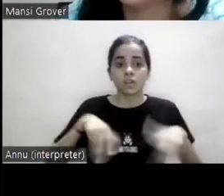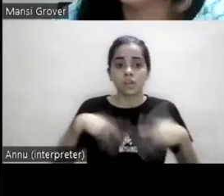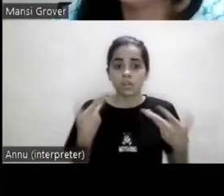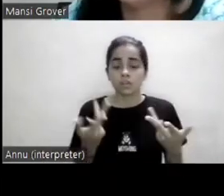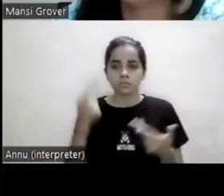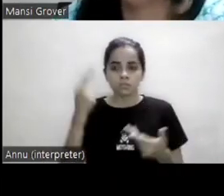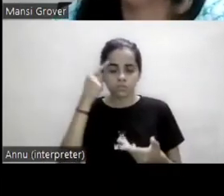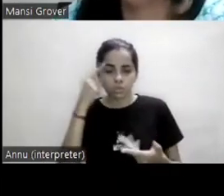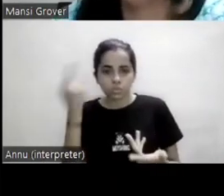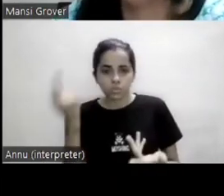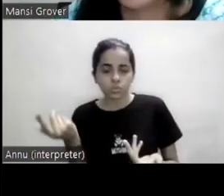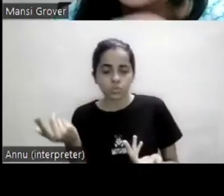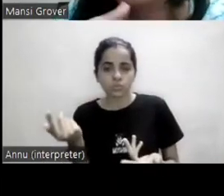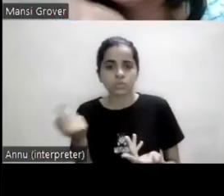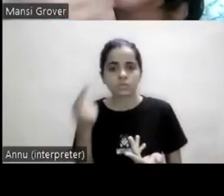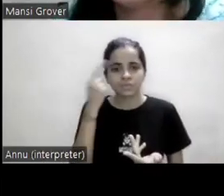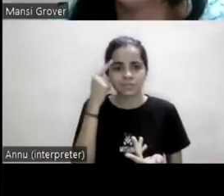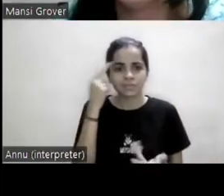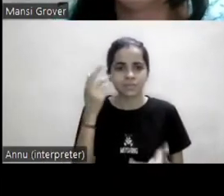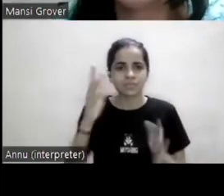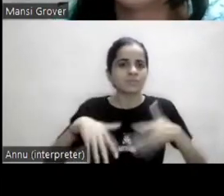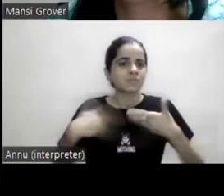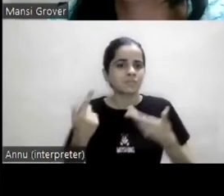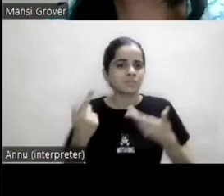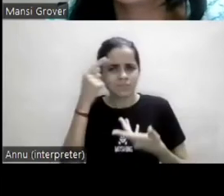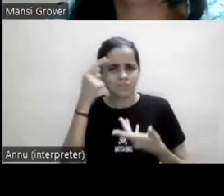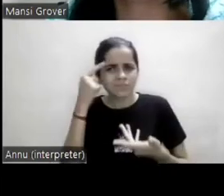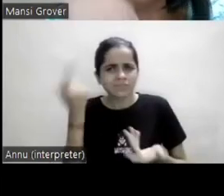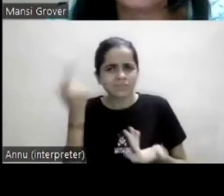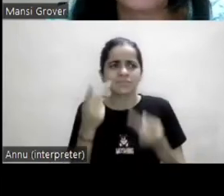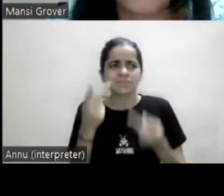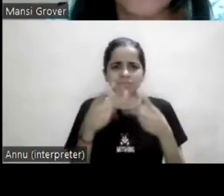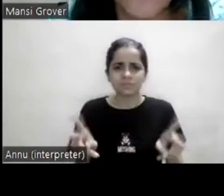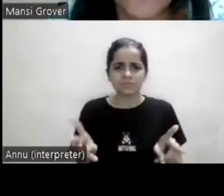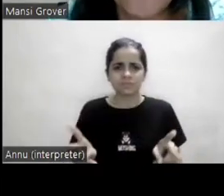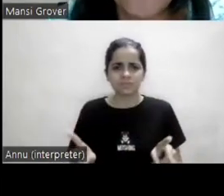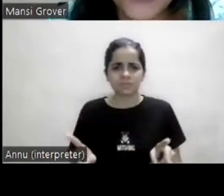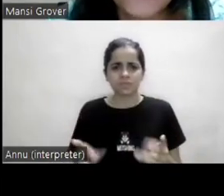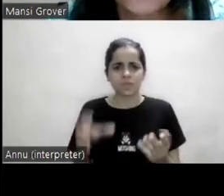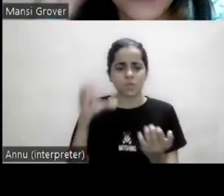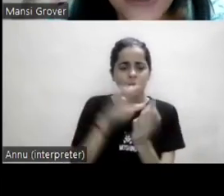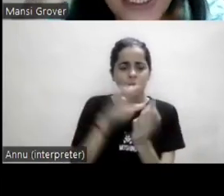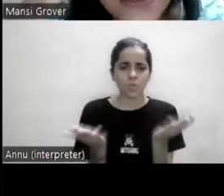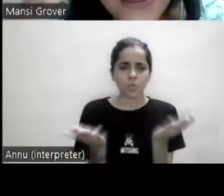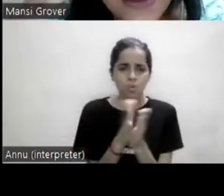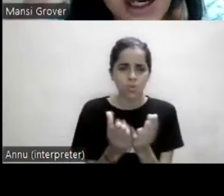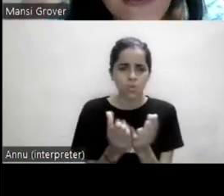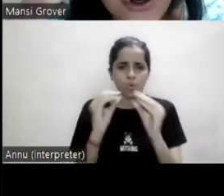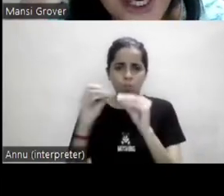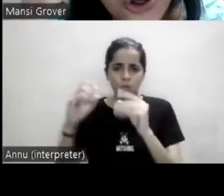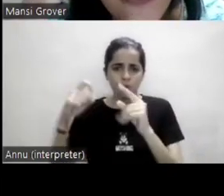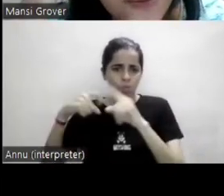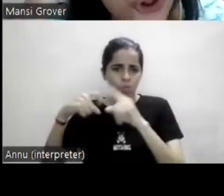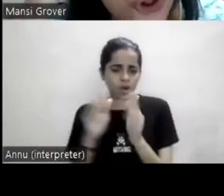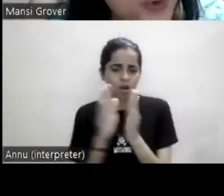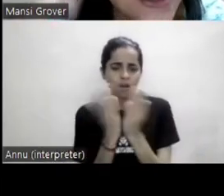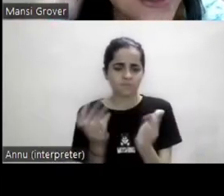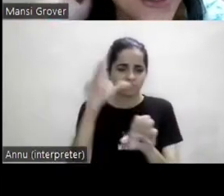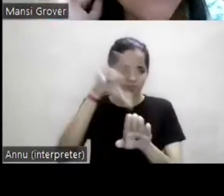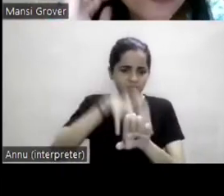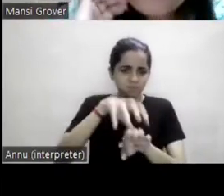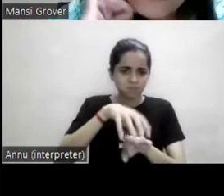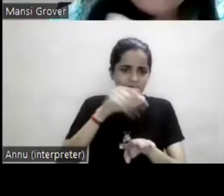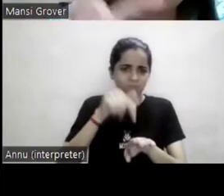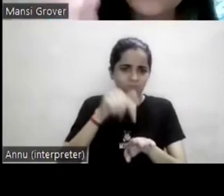of, you know, how he thought differently about the cover page of his book. So he, in the cover page of his book, you would